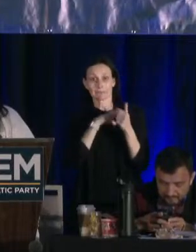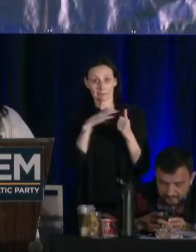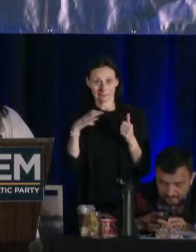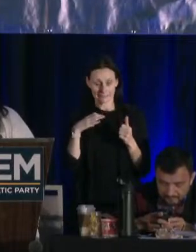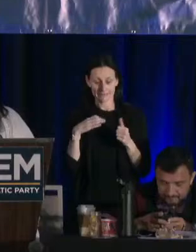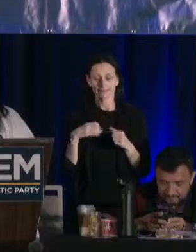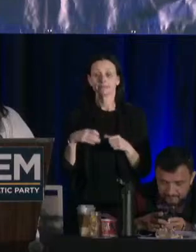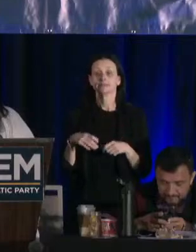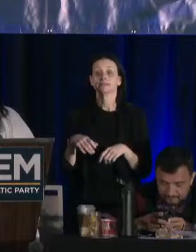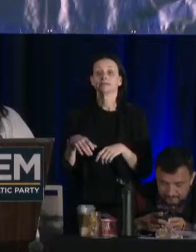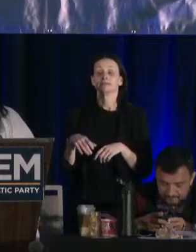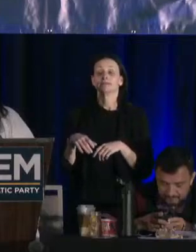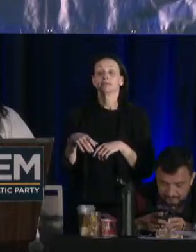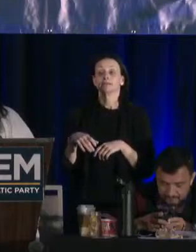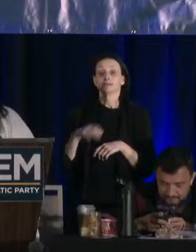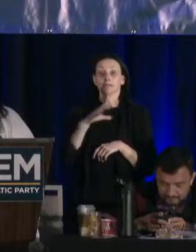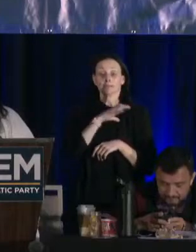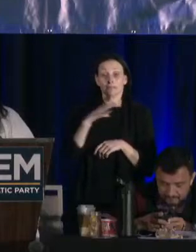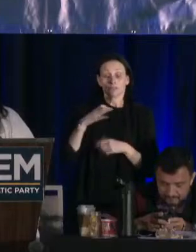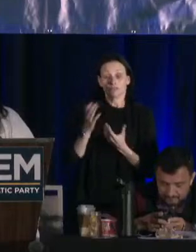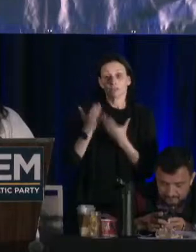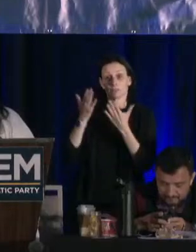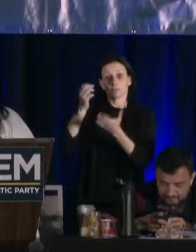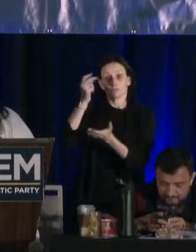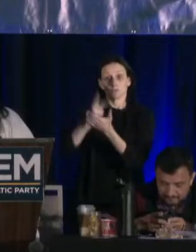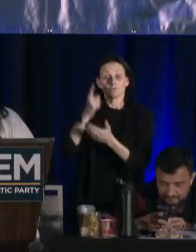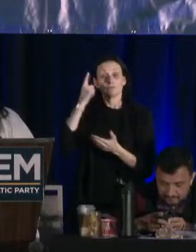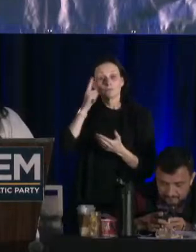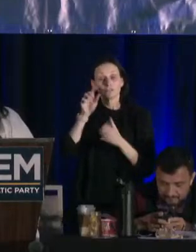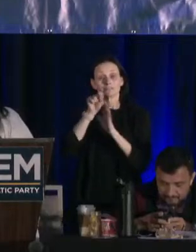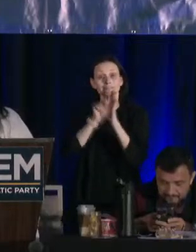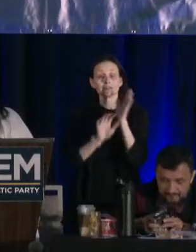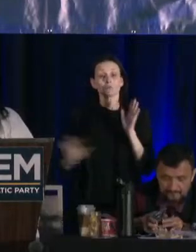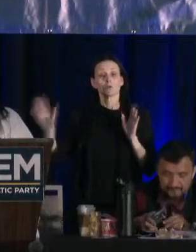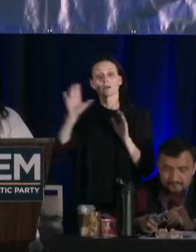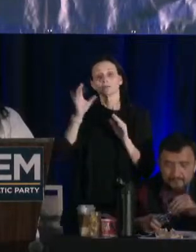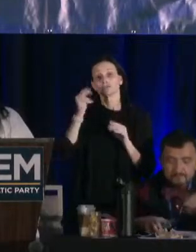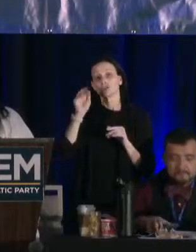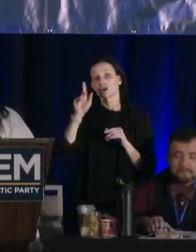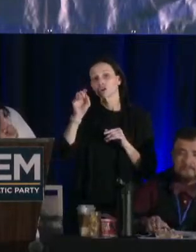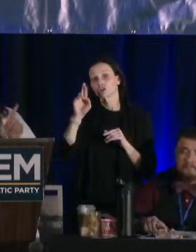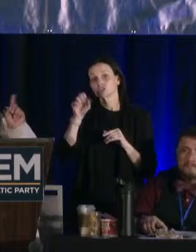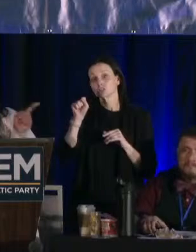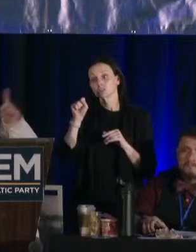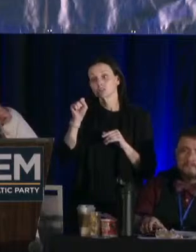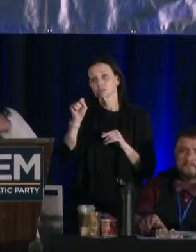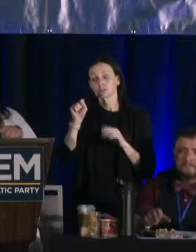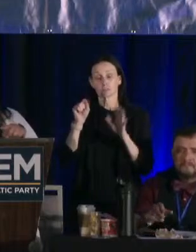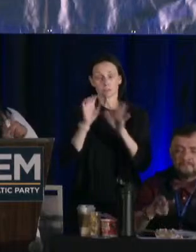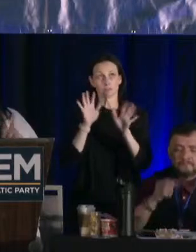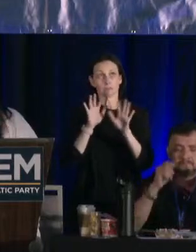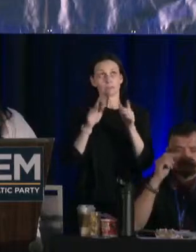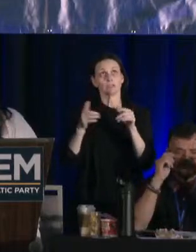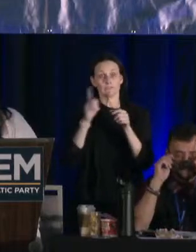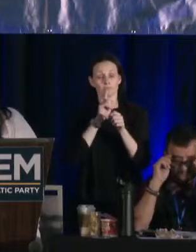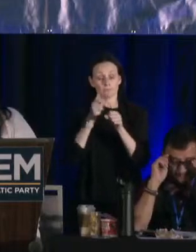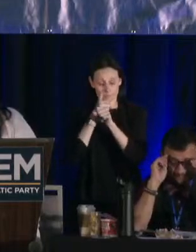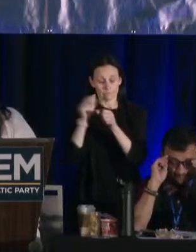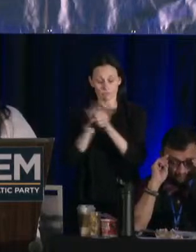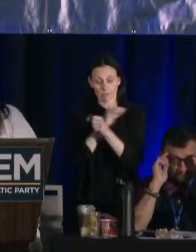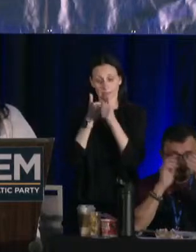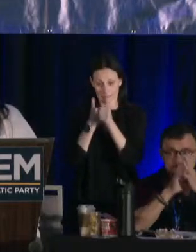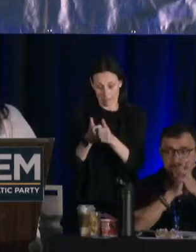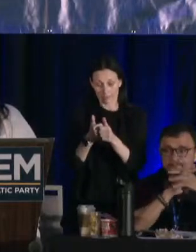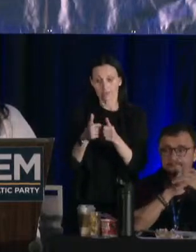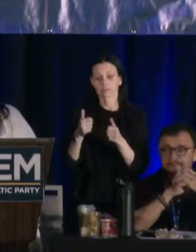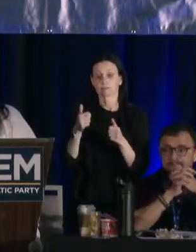and the committee recommended the approval of the statewide charters stating that they're fully compliant. And those charters